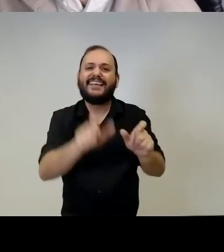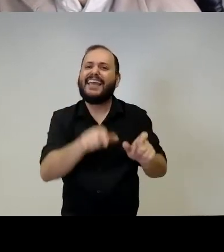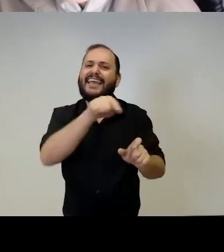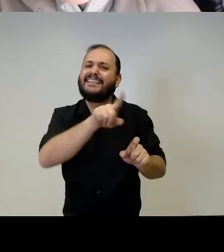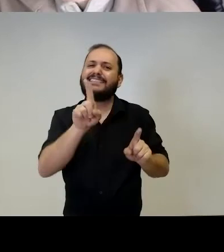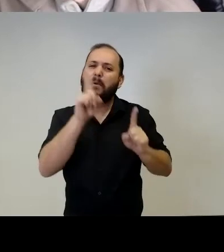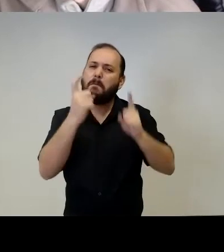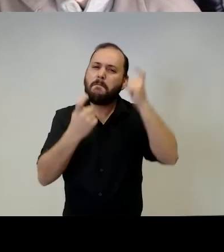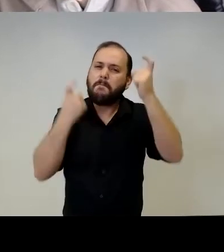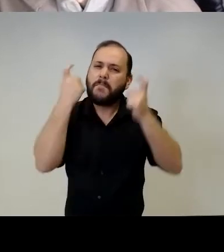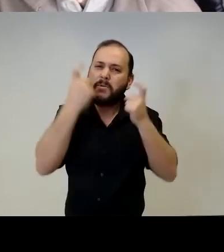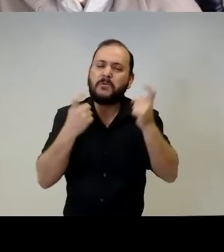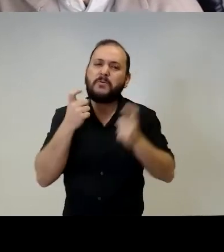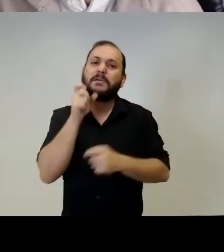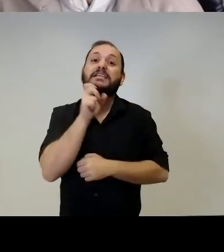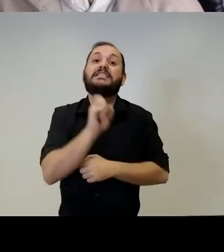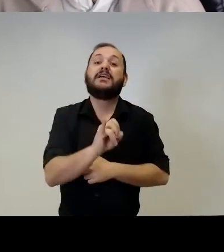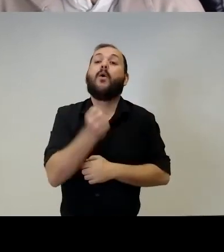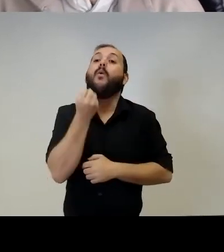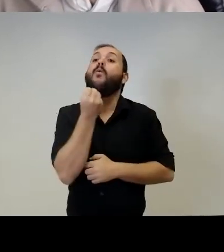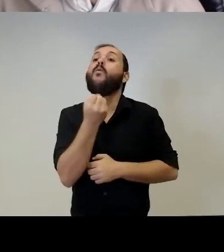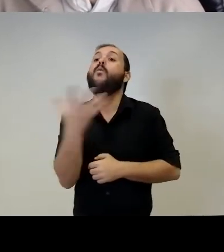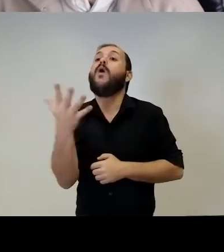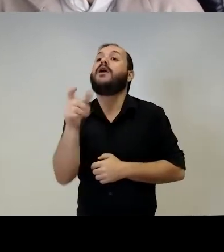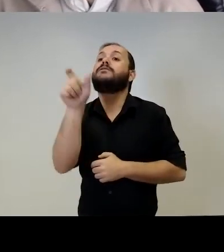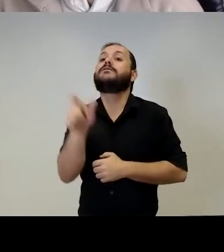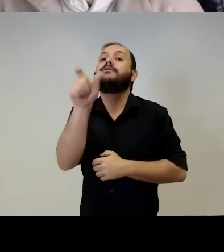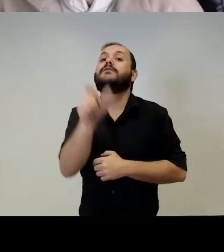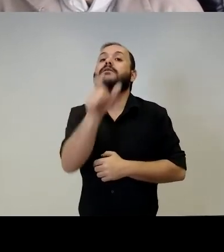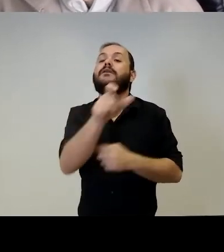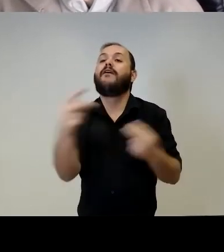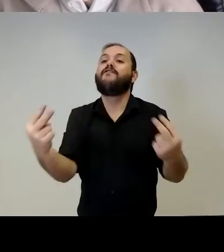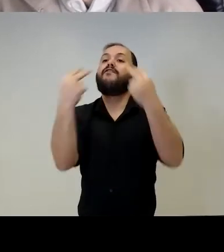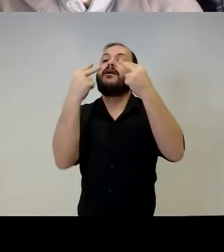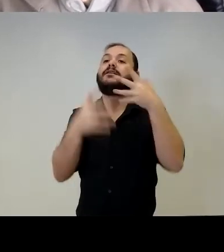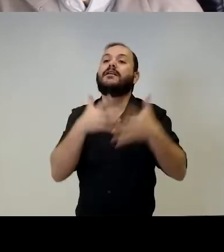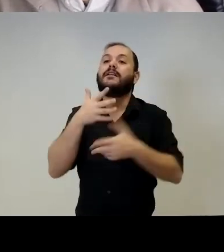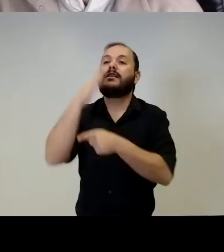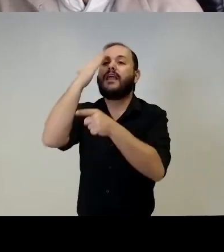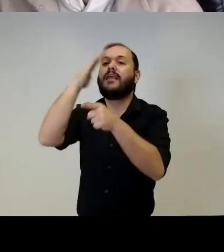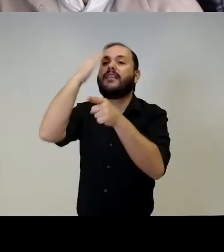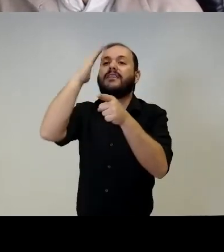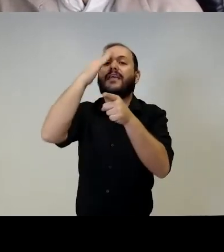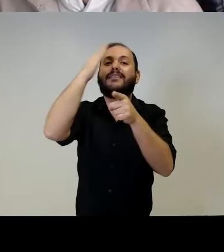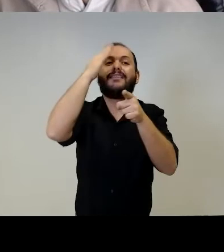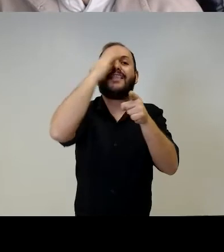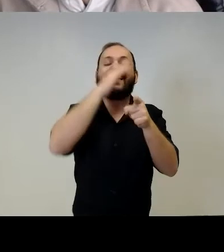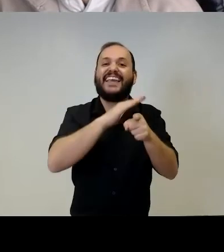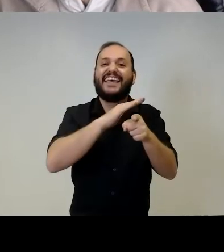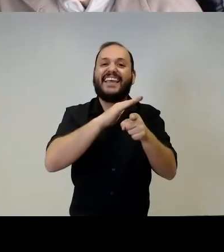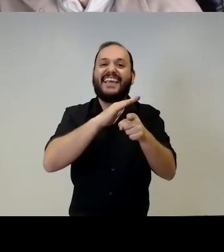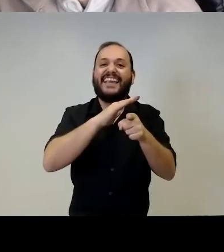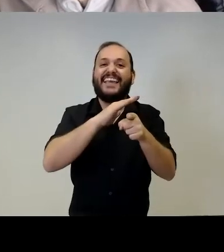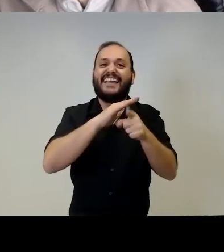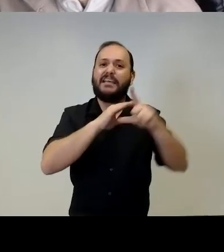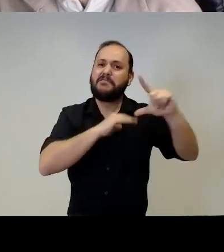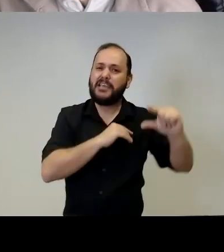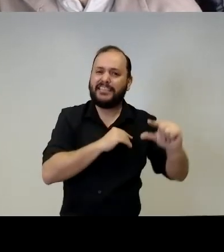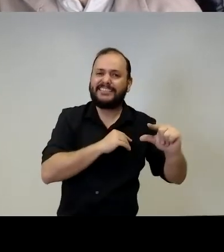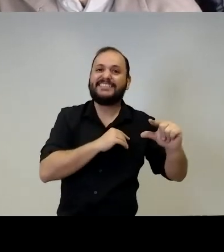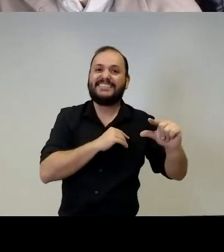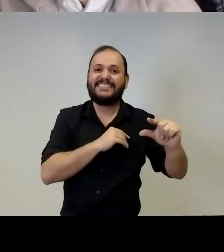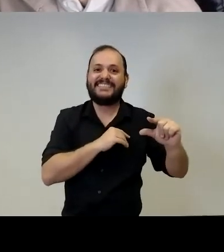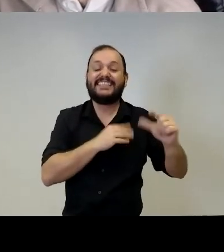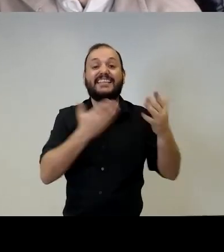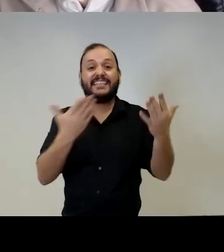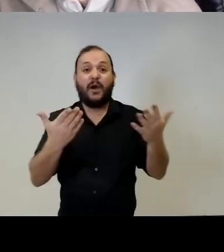actually understand. Whereas in sign language interpreting research, I have found several studies that